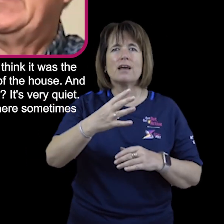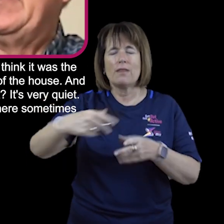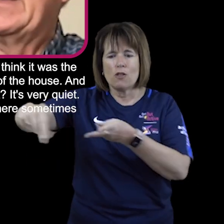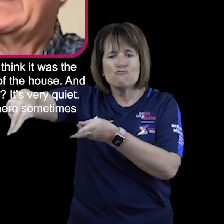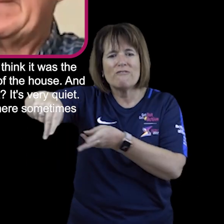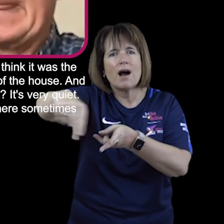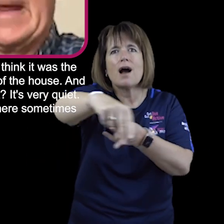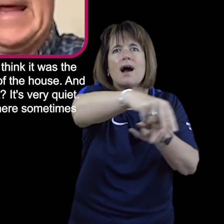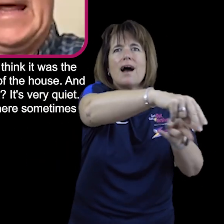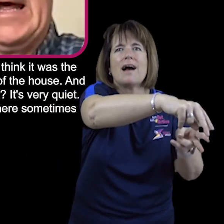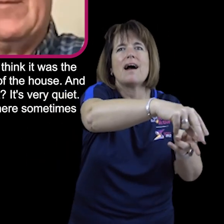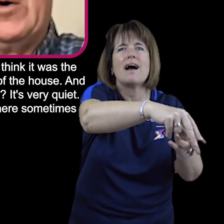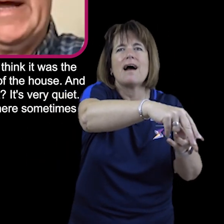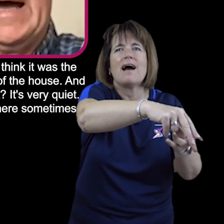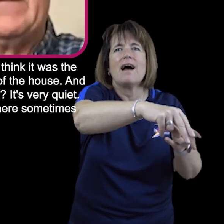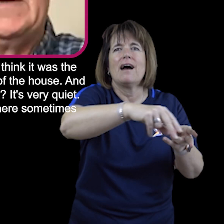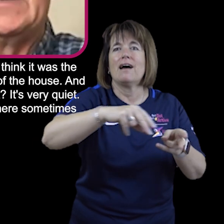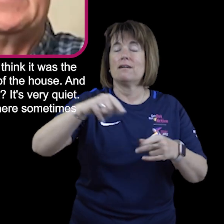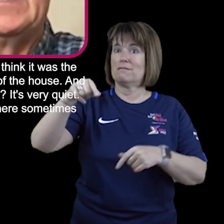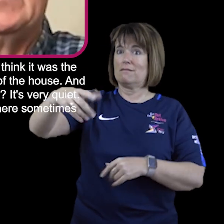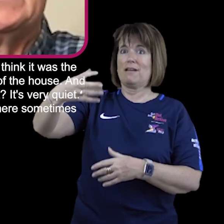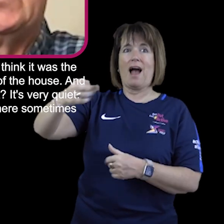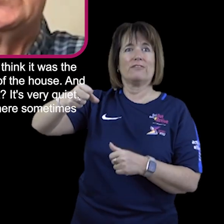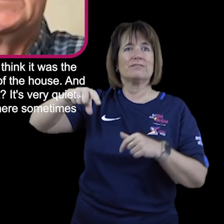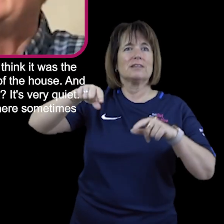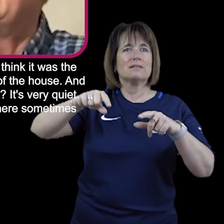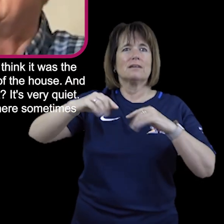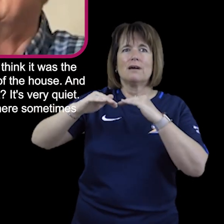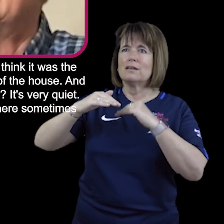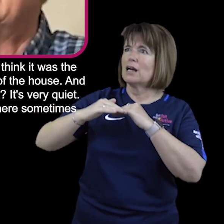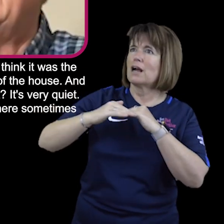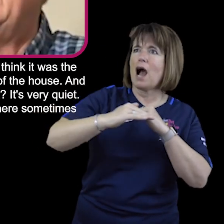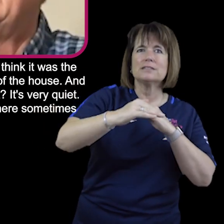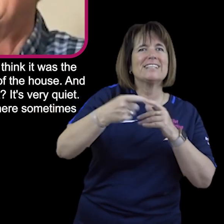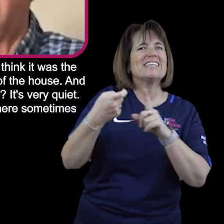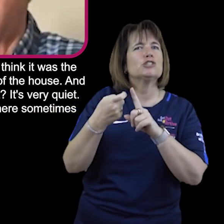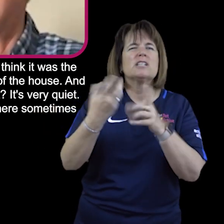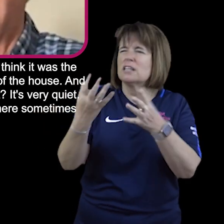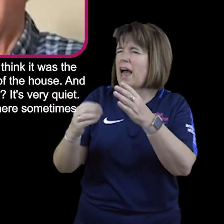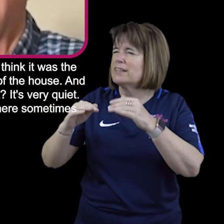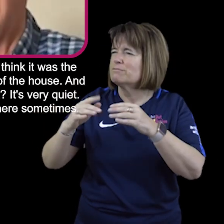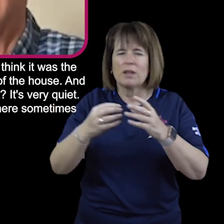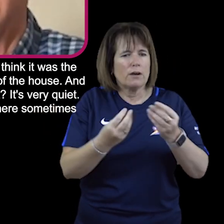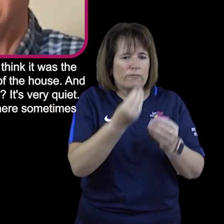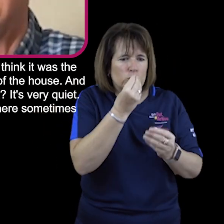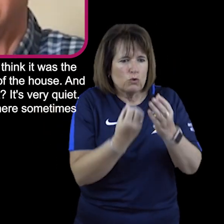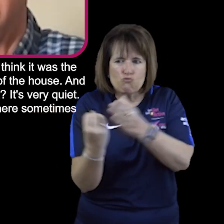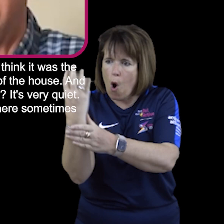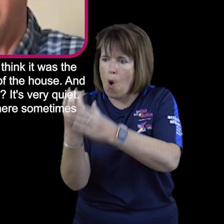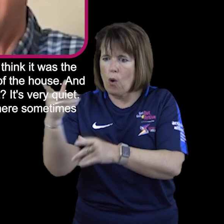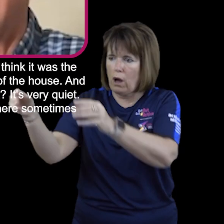river at the back. And what we have is, I think it was the old kitchen garden, because there's a walled area at the